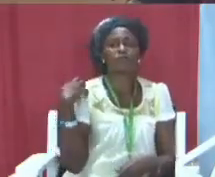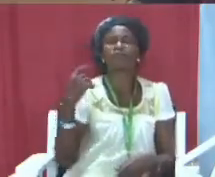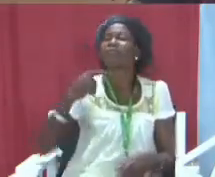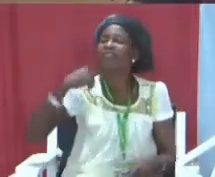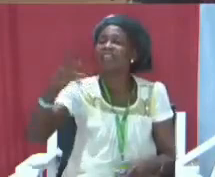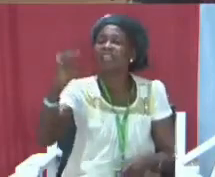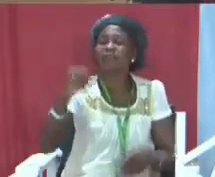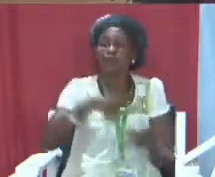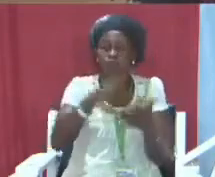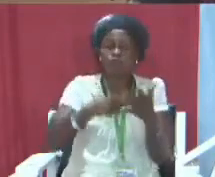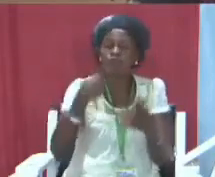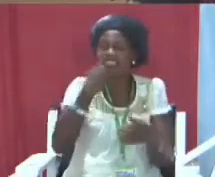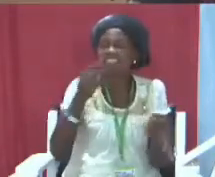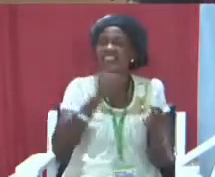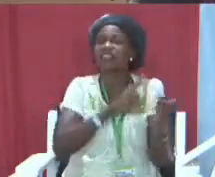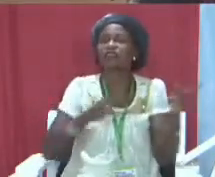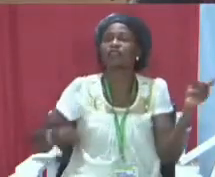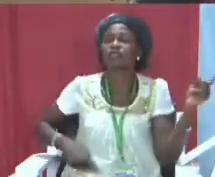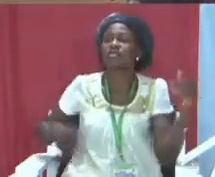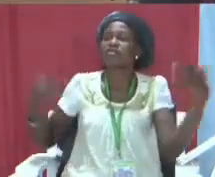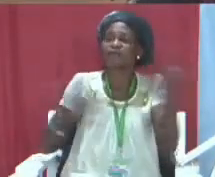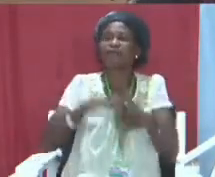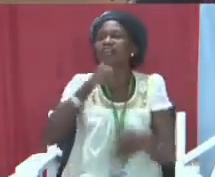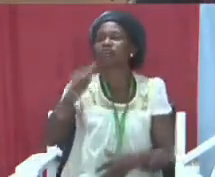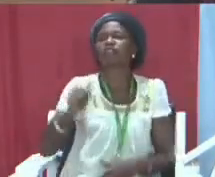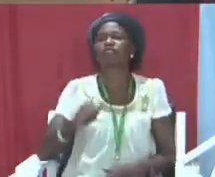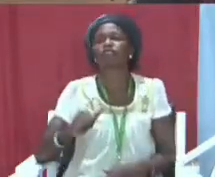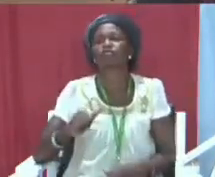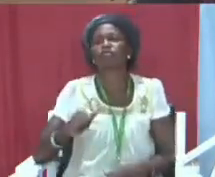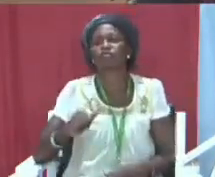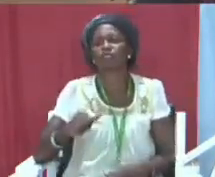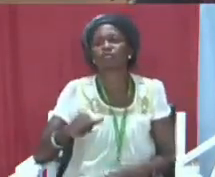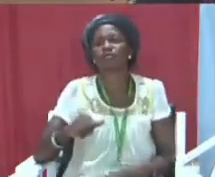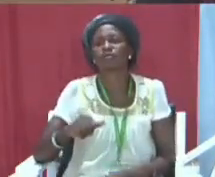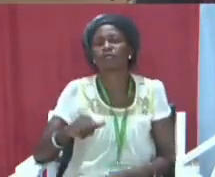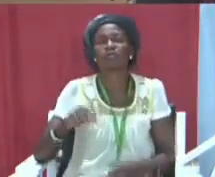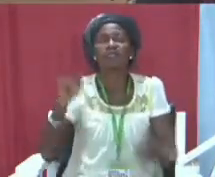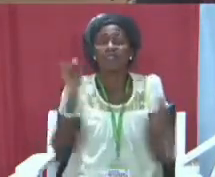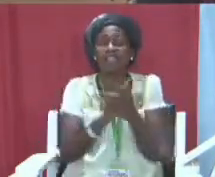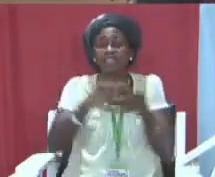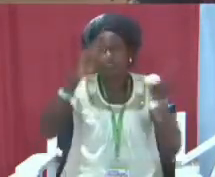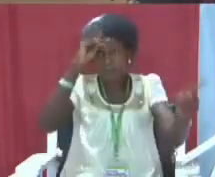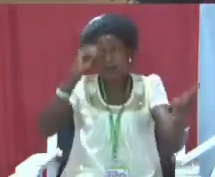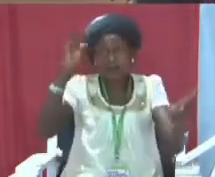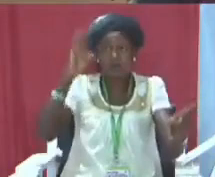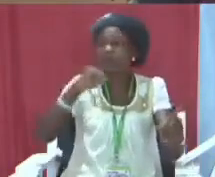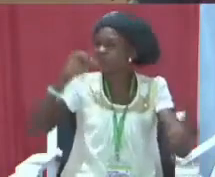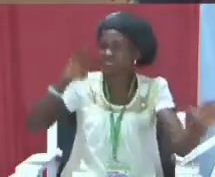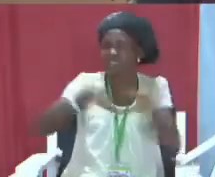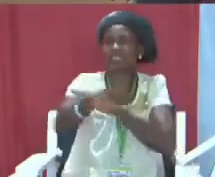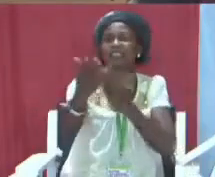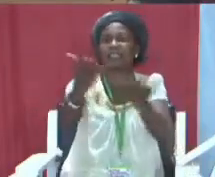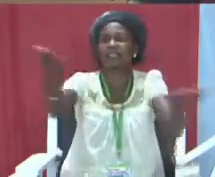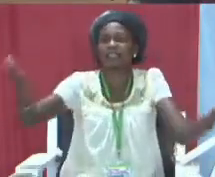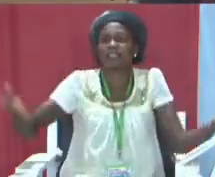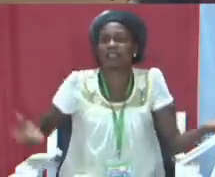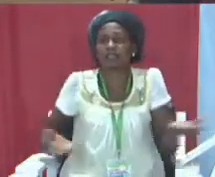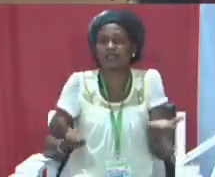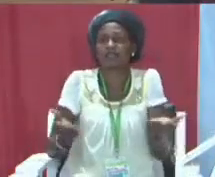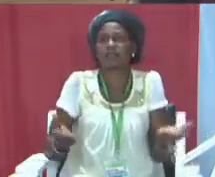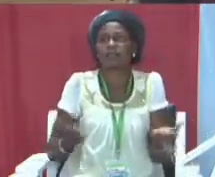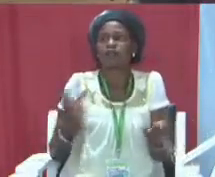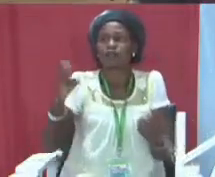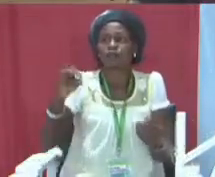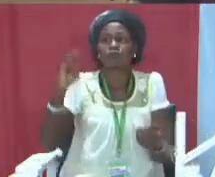Tell him, thus said the Lord, fear not, that man will not enter here. So